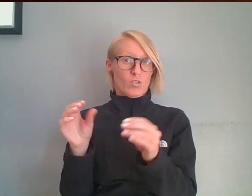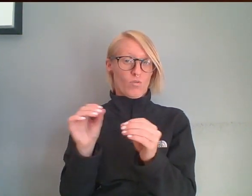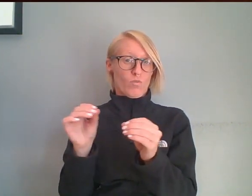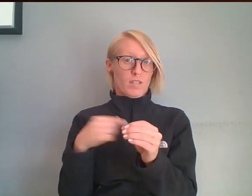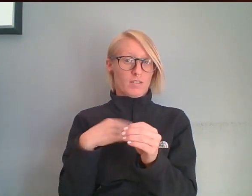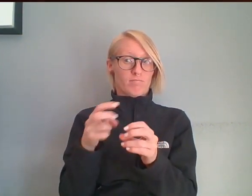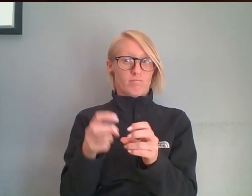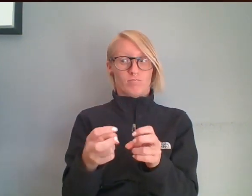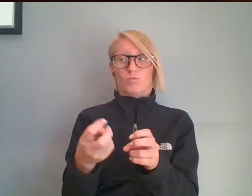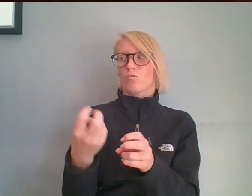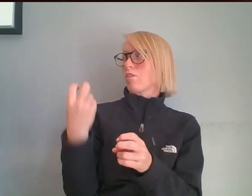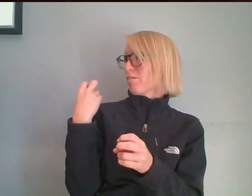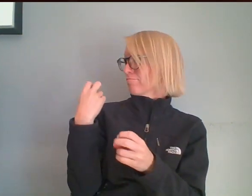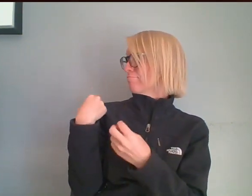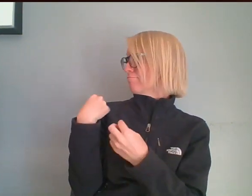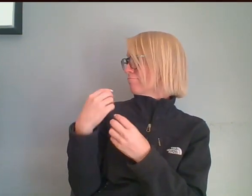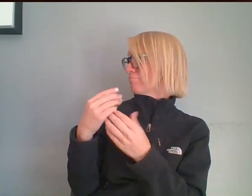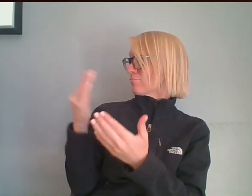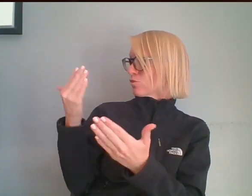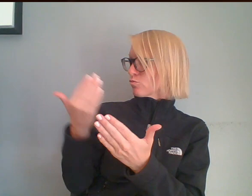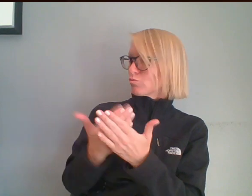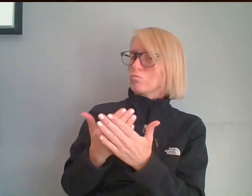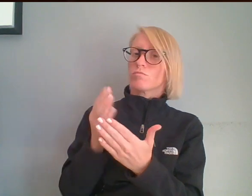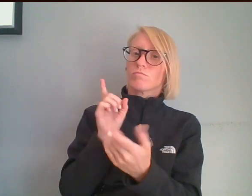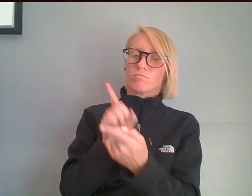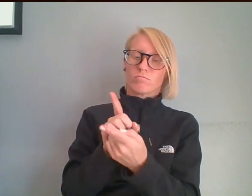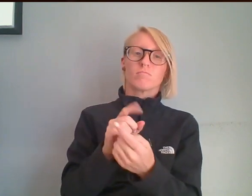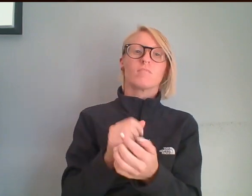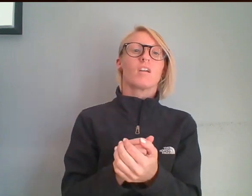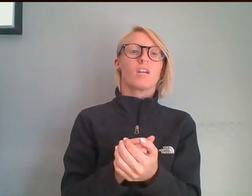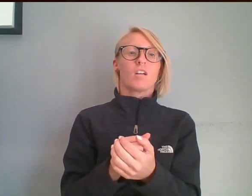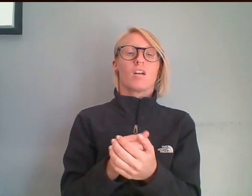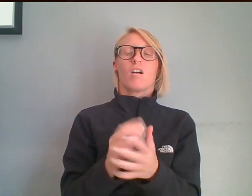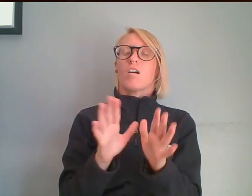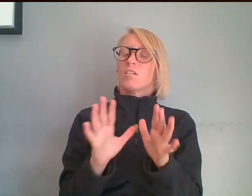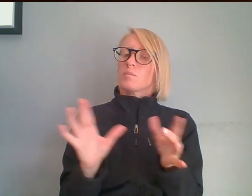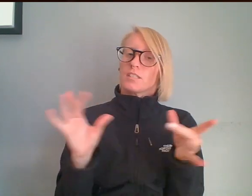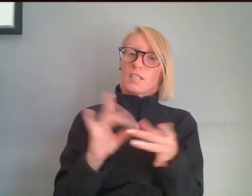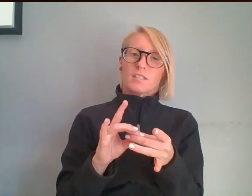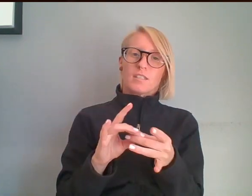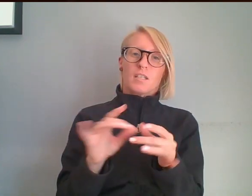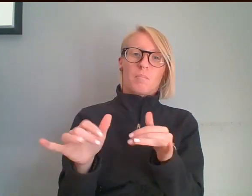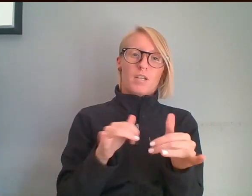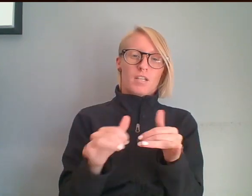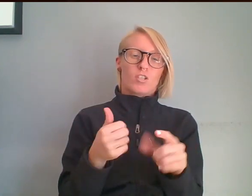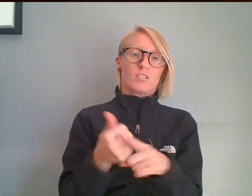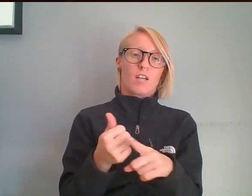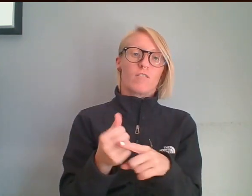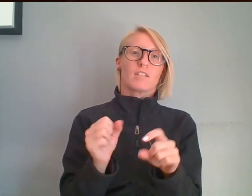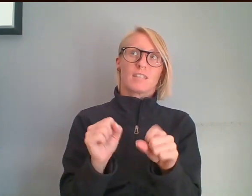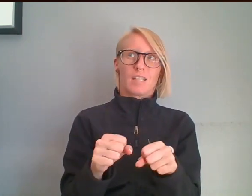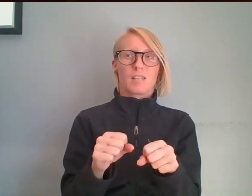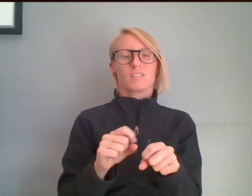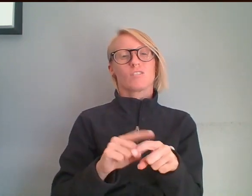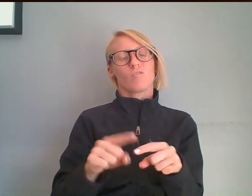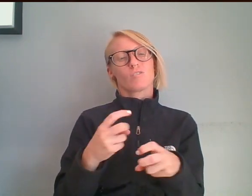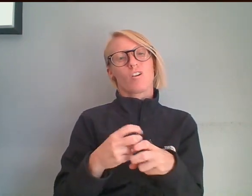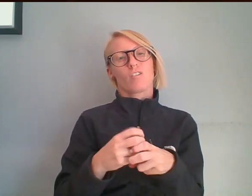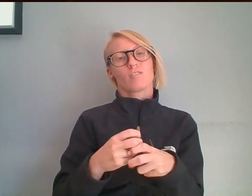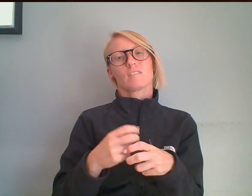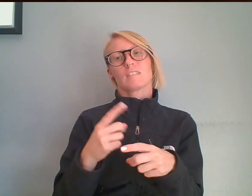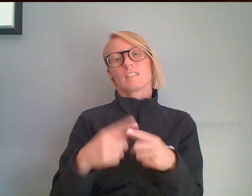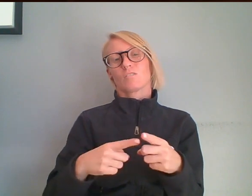you, you turn around, introduce yourself, great way to connect. If not, you can play this game by yourself. It's just a little harder and you can't do the second part of the game.